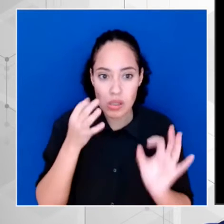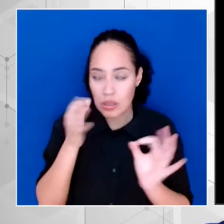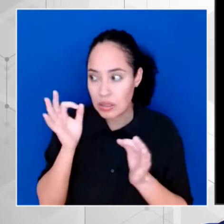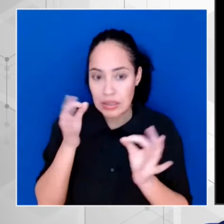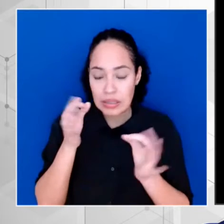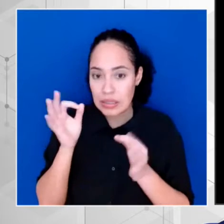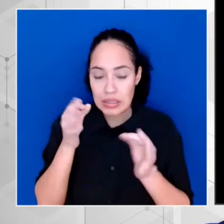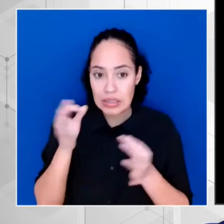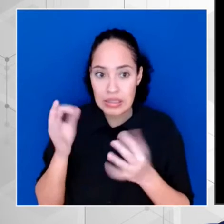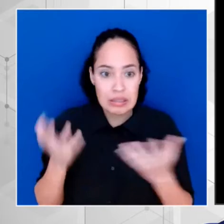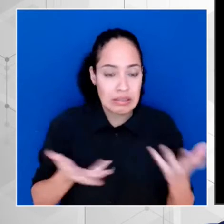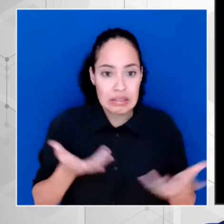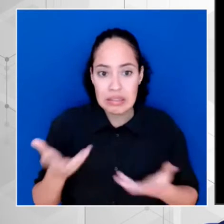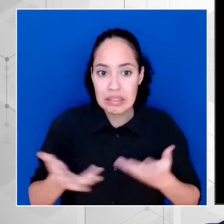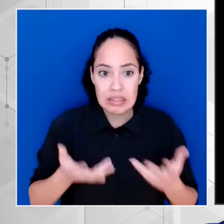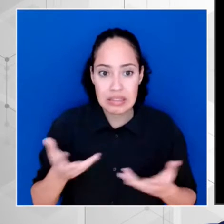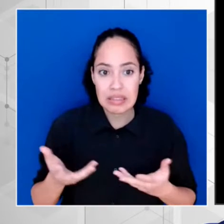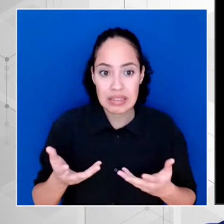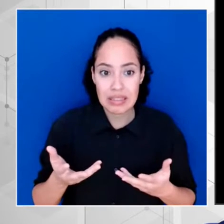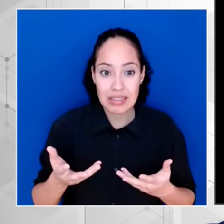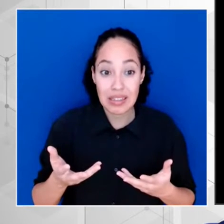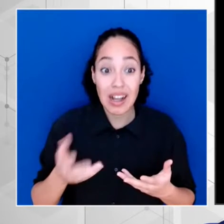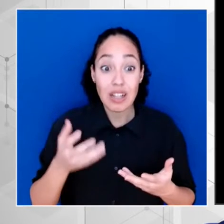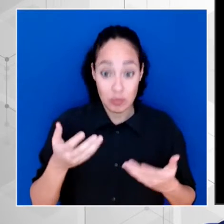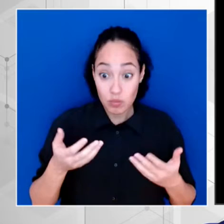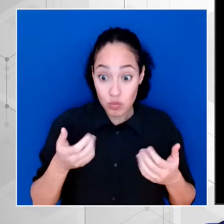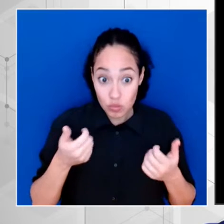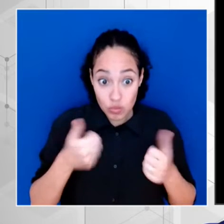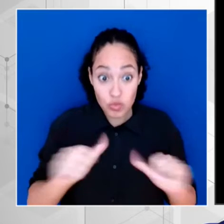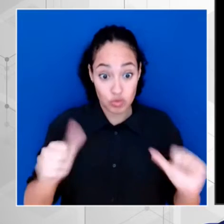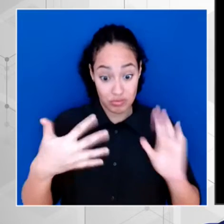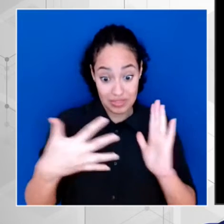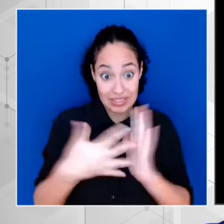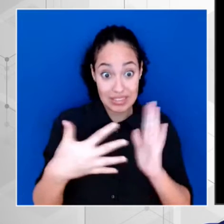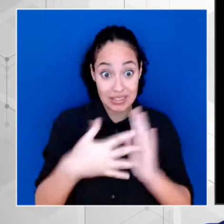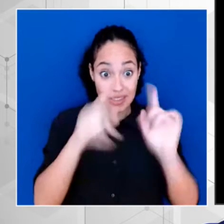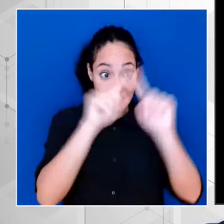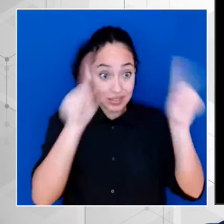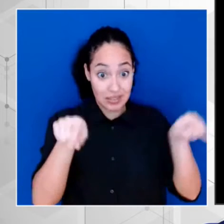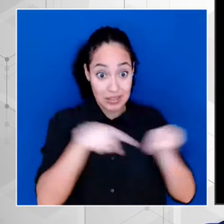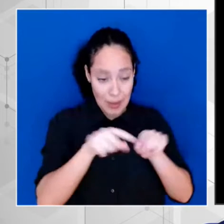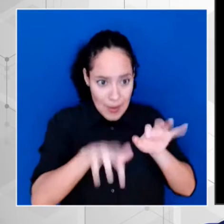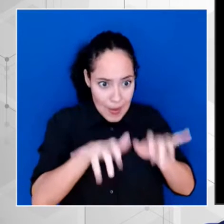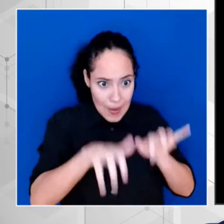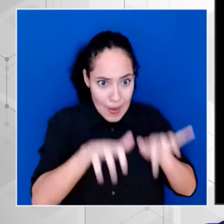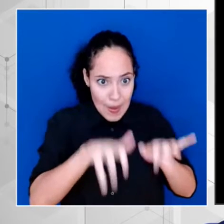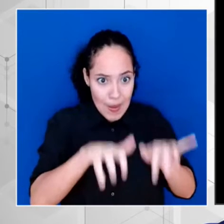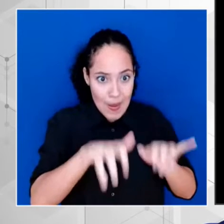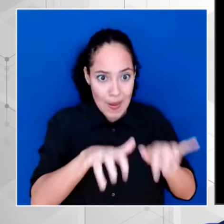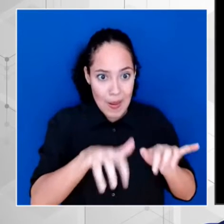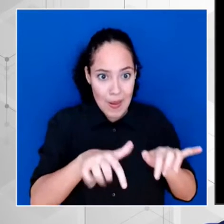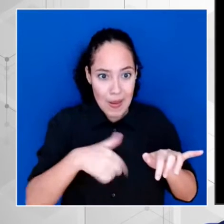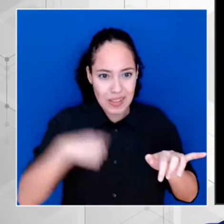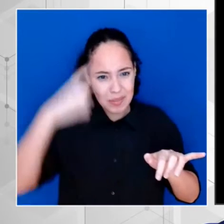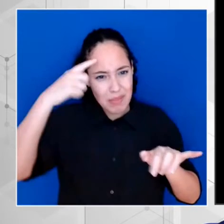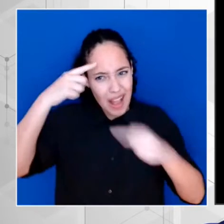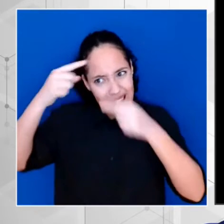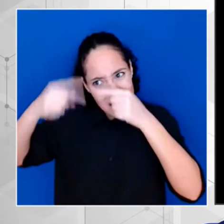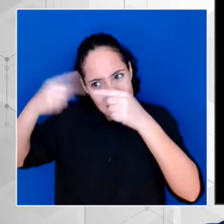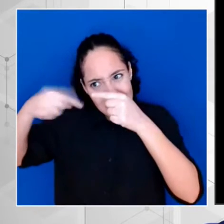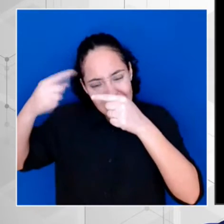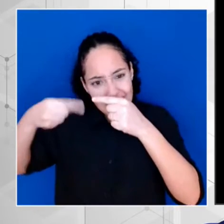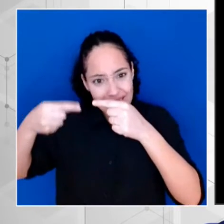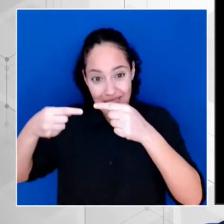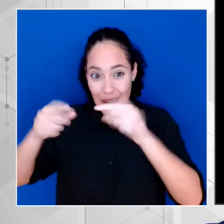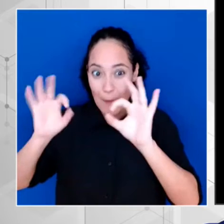call. Do you perhaps run out of time, lose all the progress you've made so far, or get logged out due